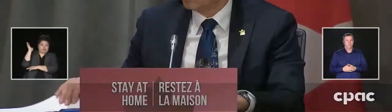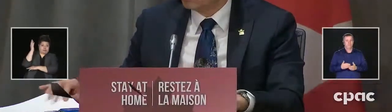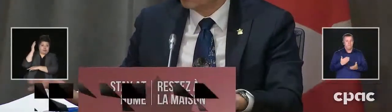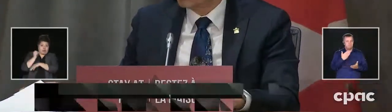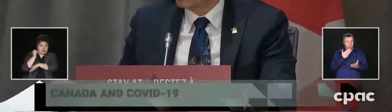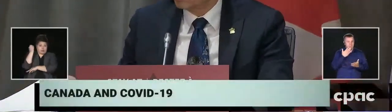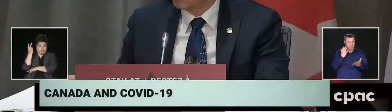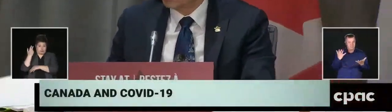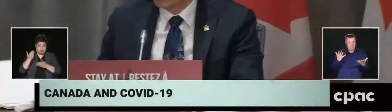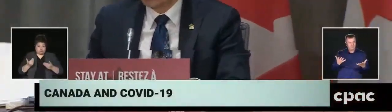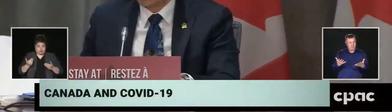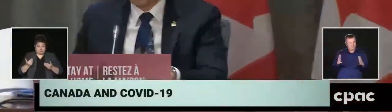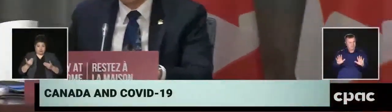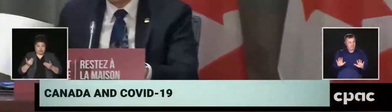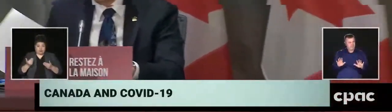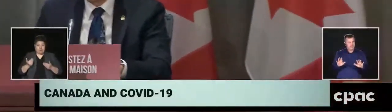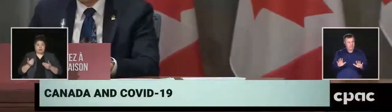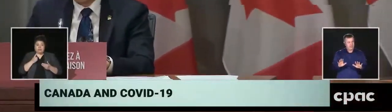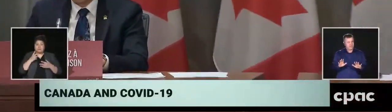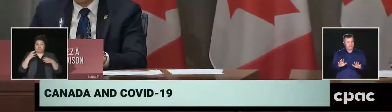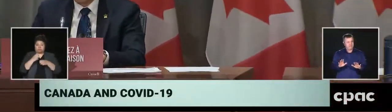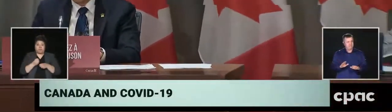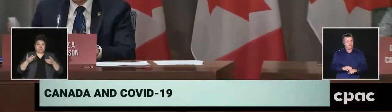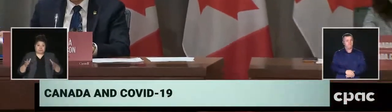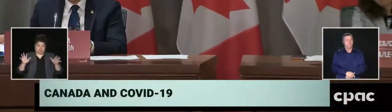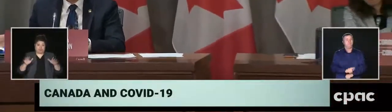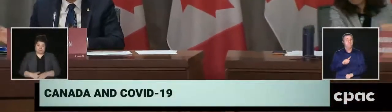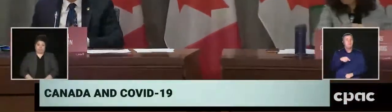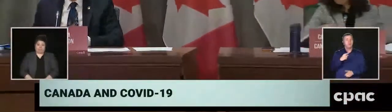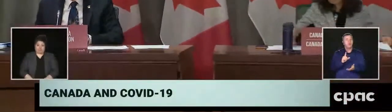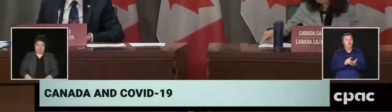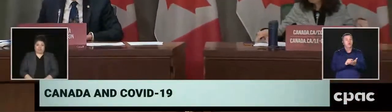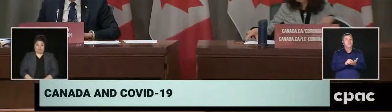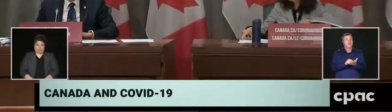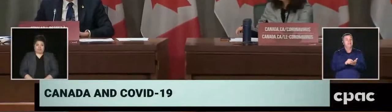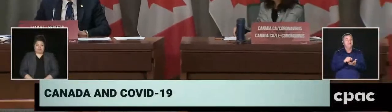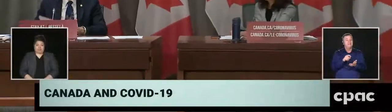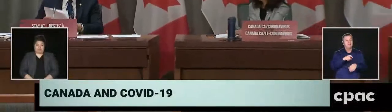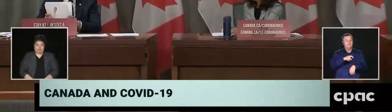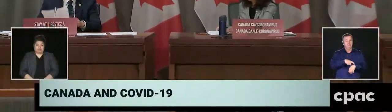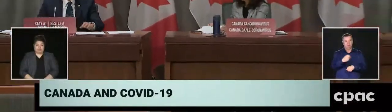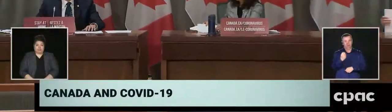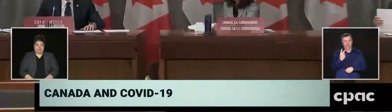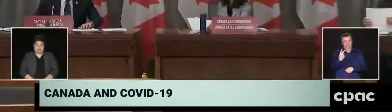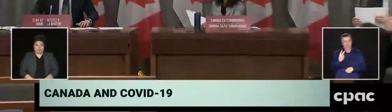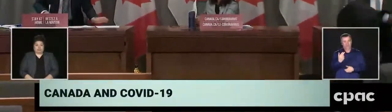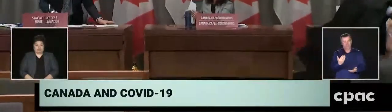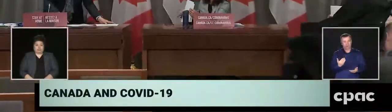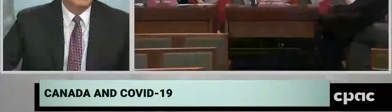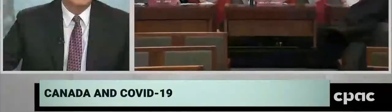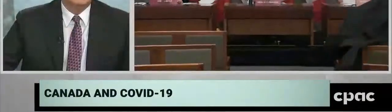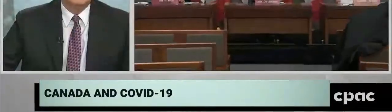un brefage technique. La prochaine conférence de presse au point de presse sera à midi aujourd'hui. Merci.